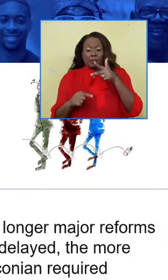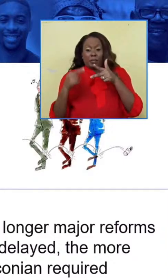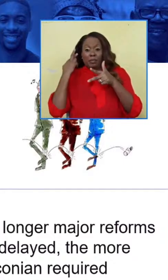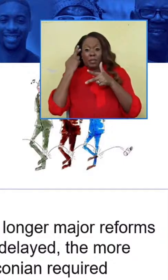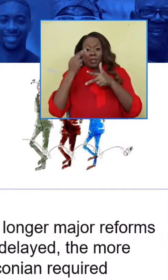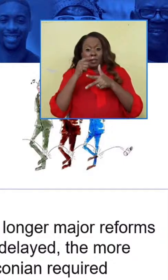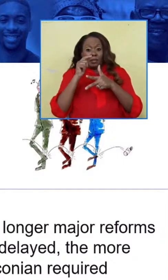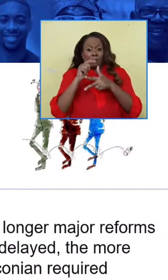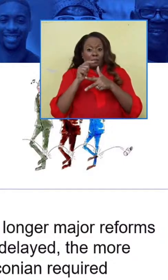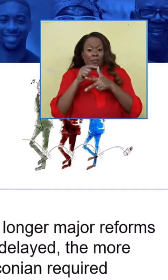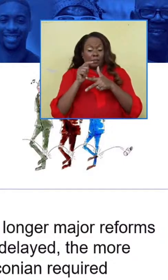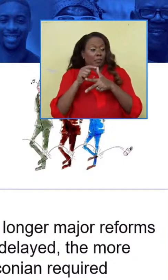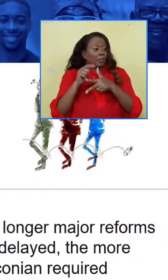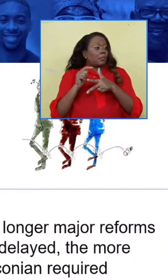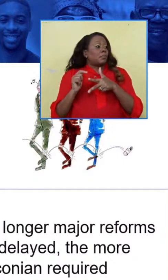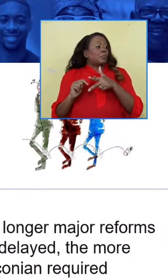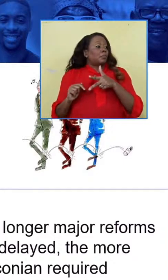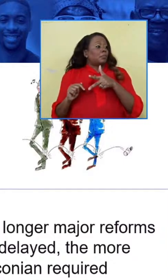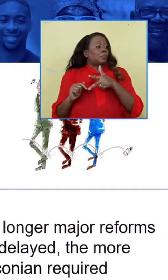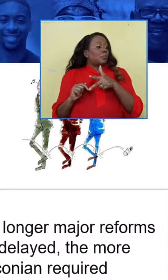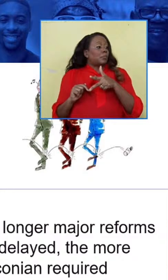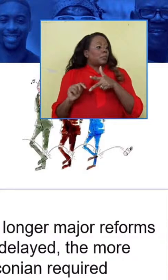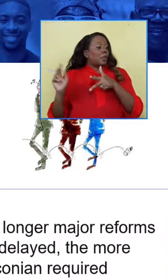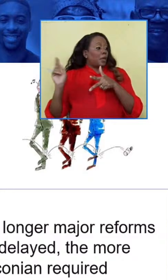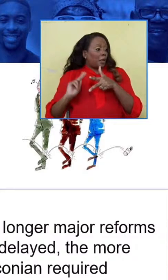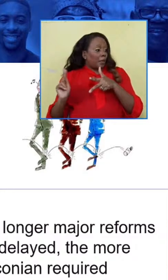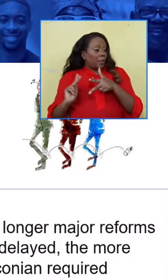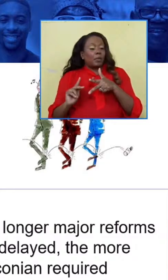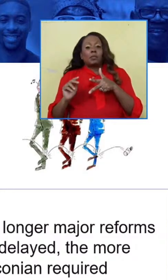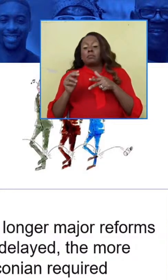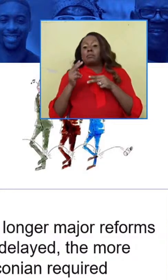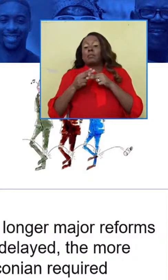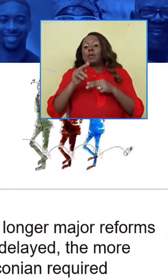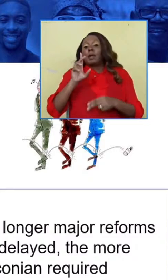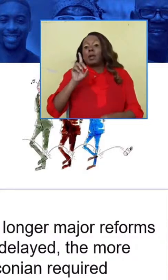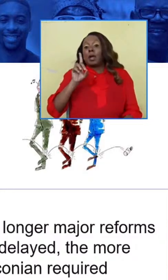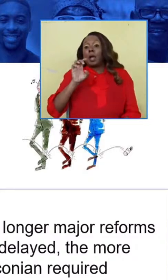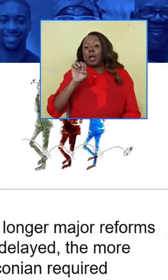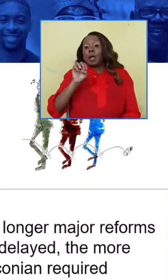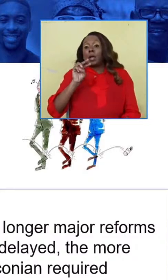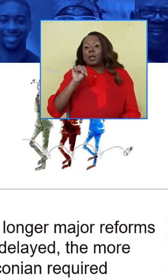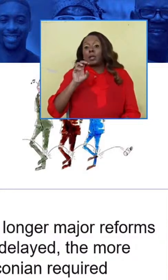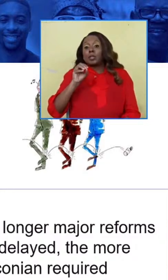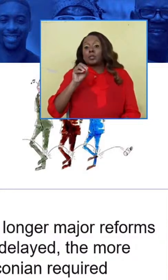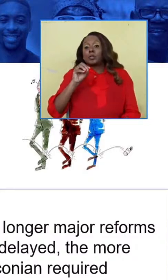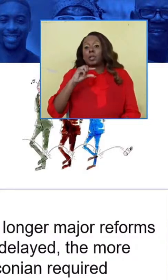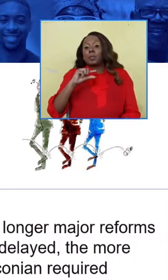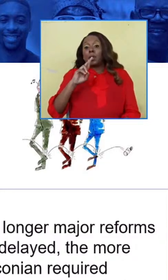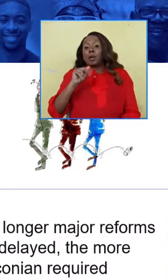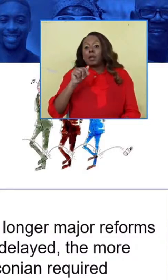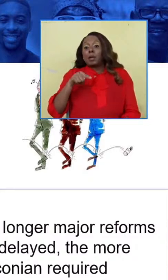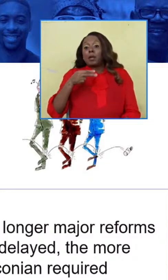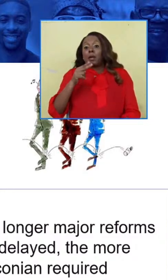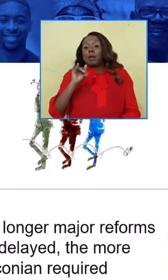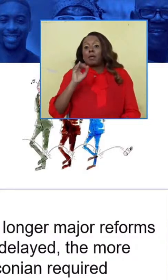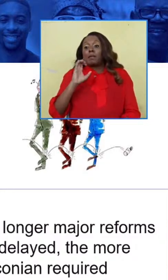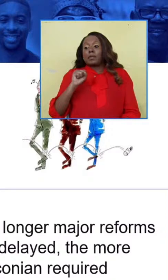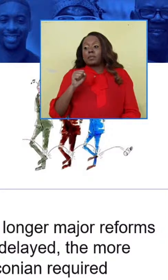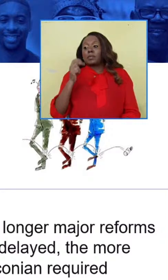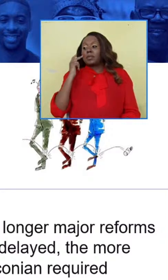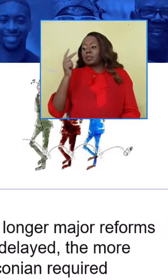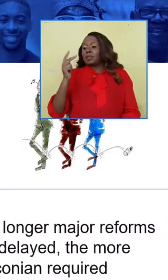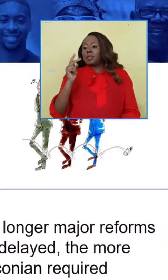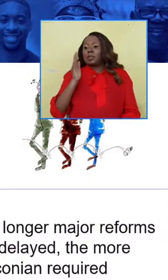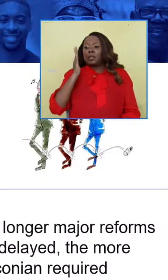Three main reasons. The first one is demographics. We've heard before from Mr. Adams, and you've seen the projections for the future of the population.